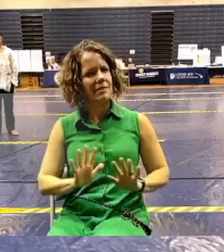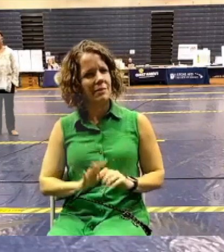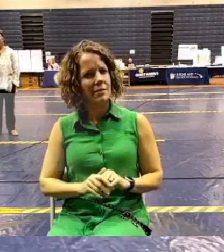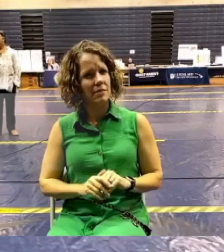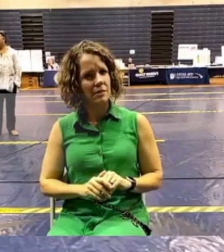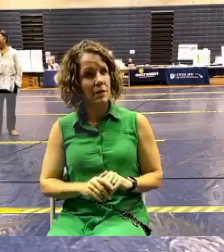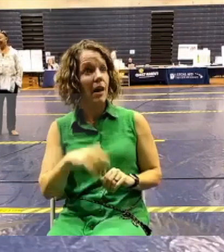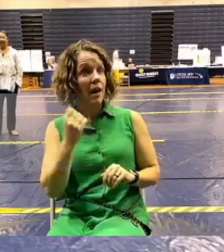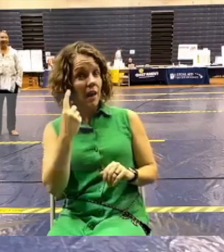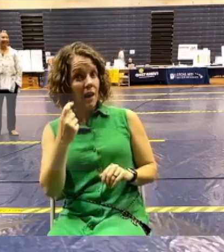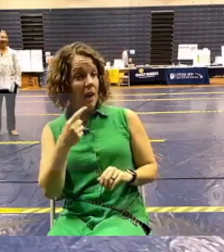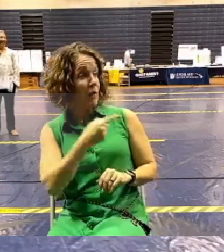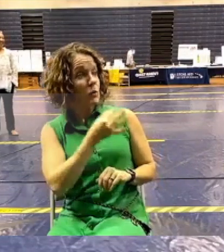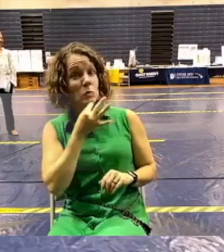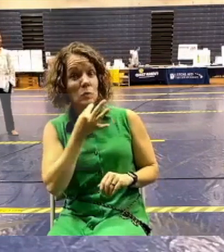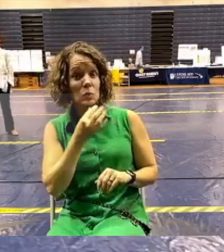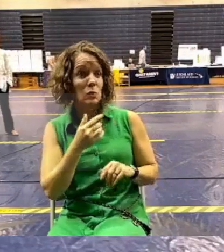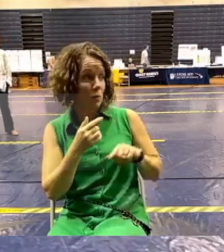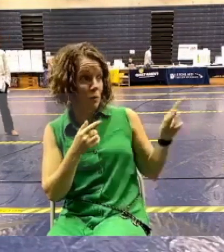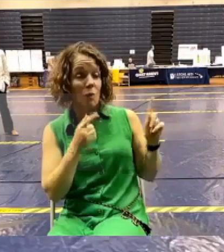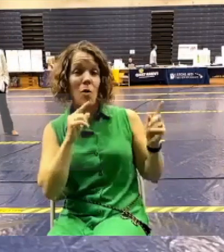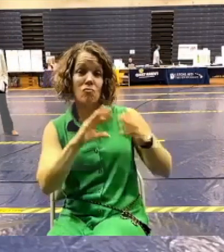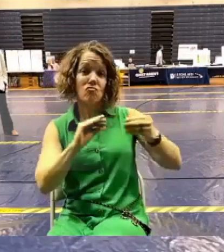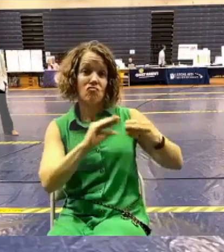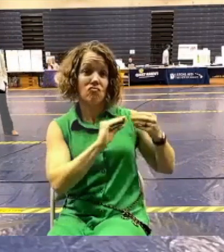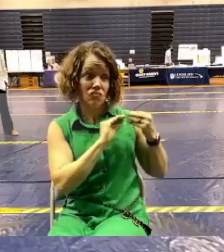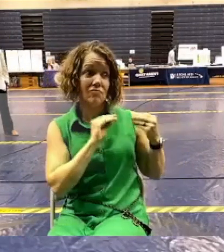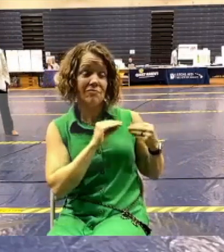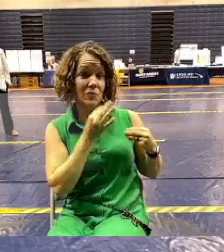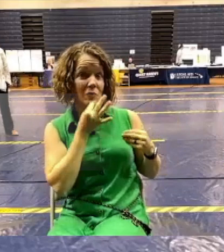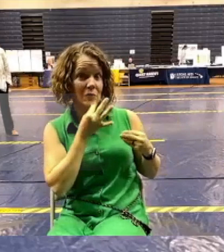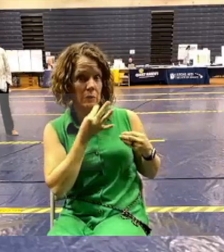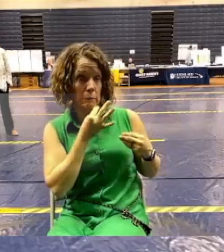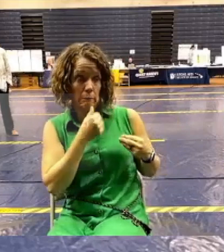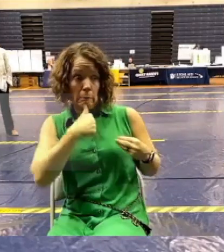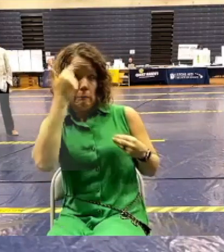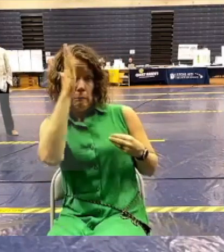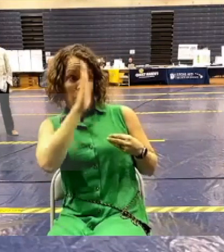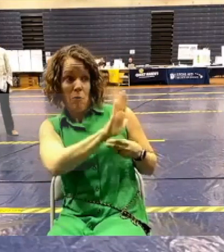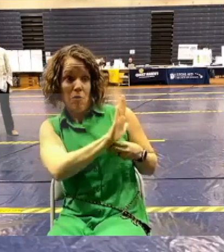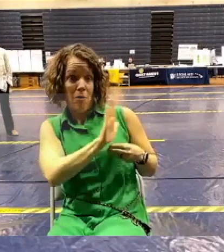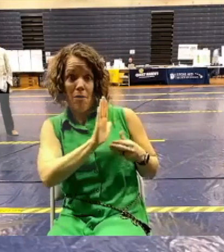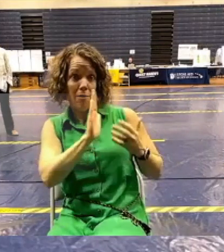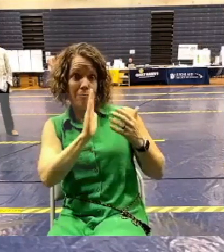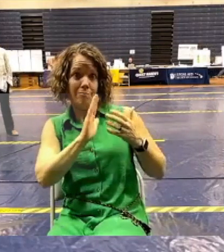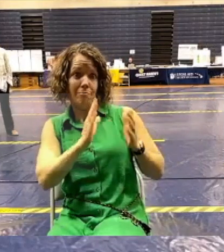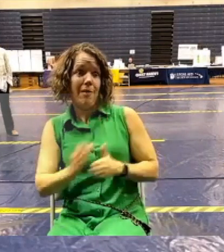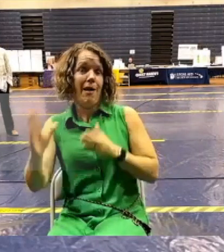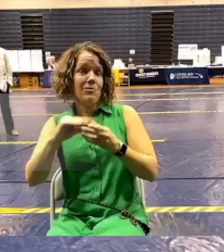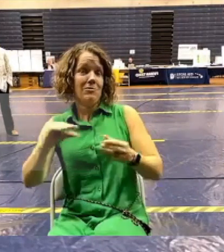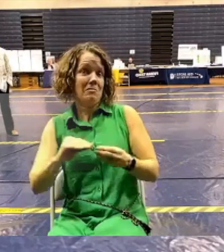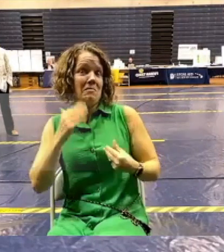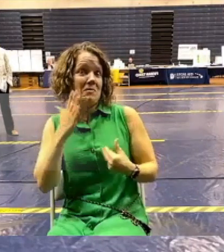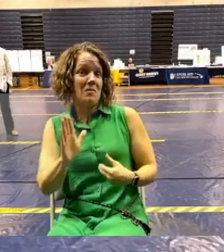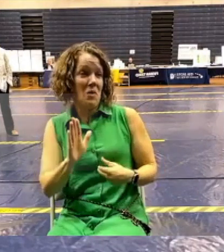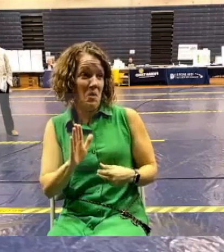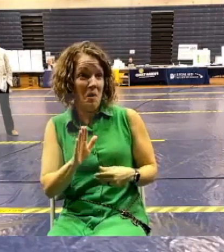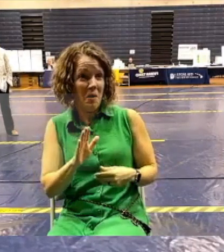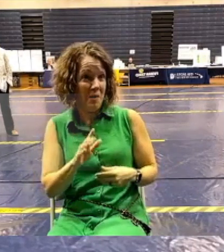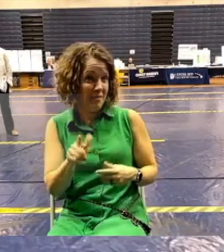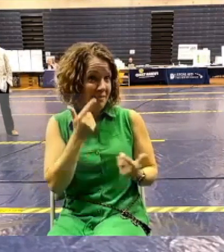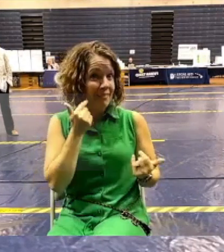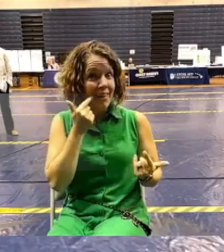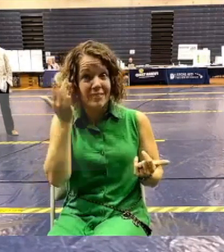no laugh, Lori DeGama. If you guys know this group, they boss me around. They let me